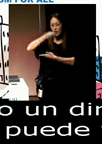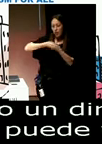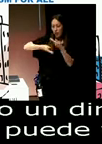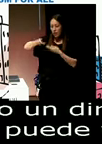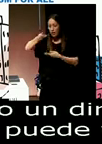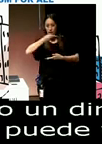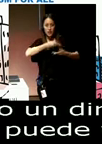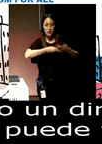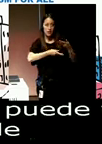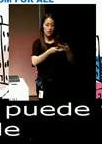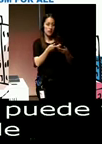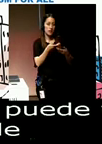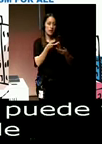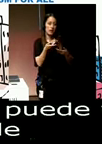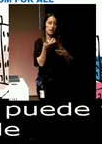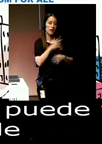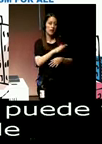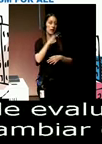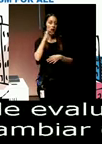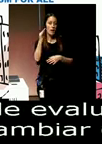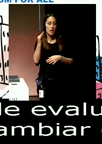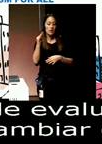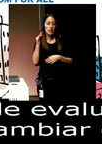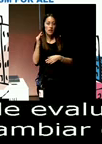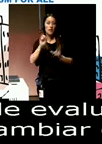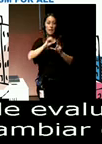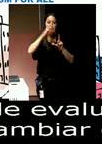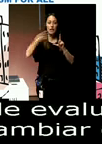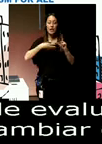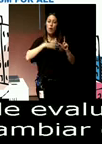in other mobile applications.